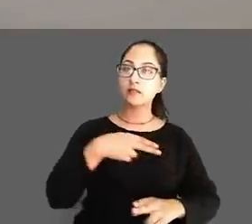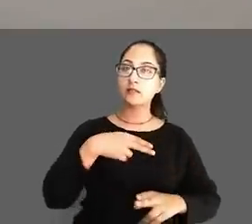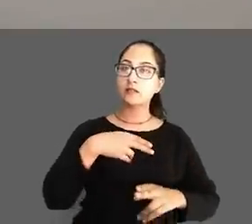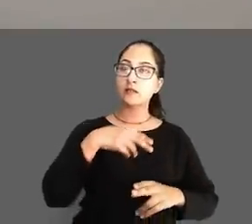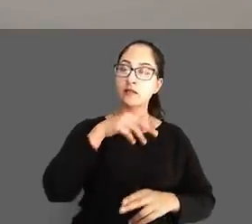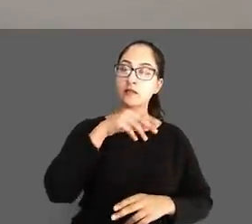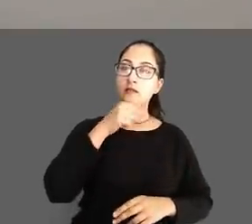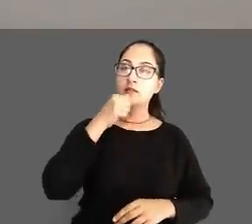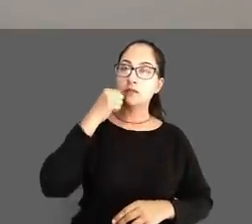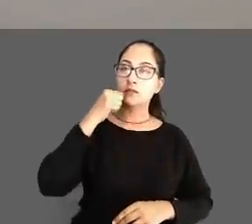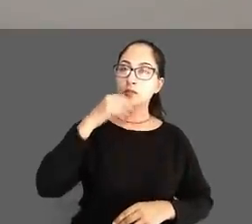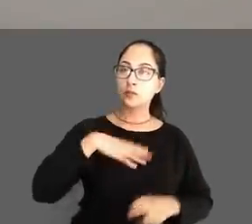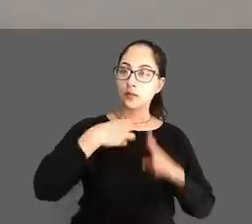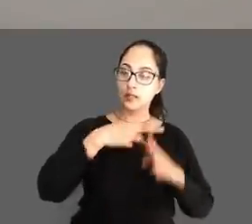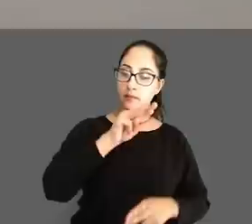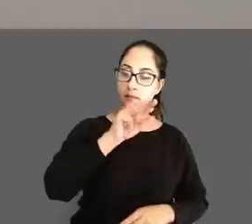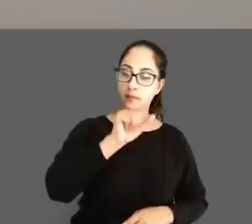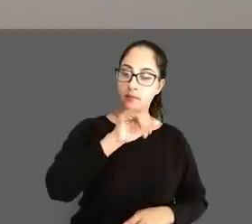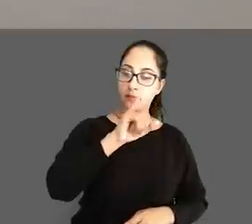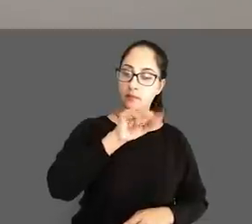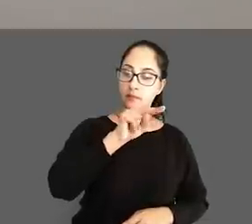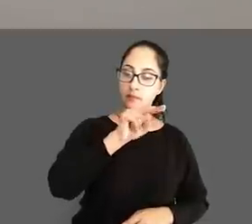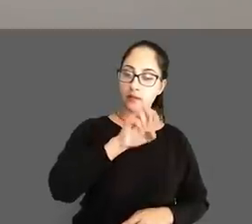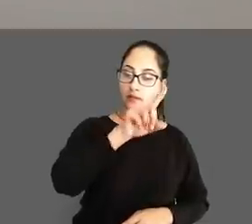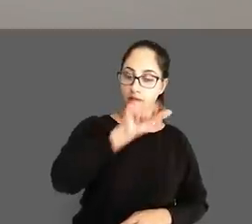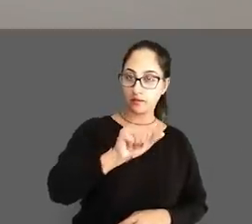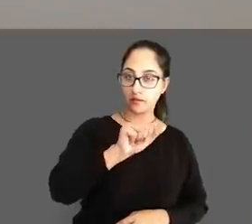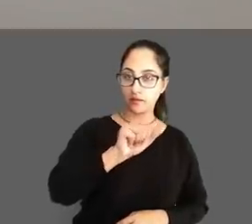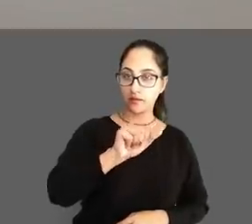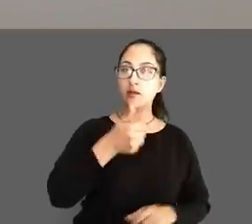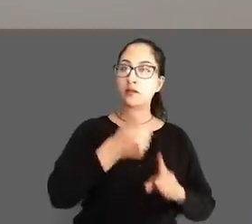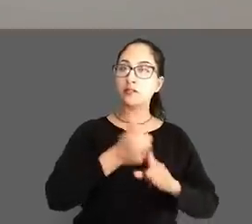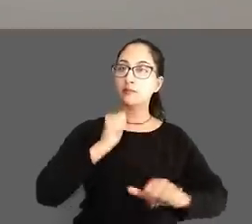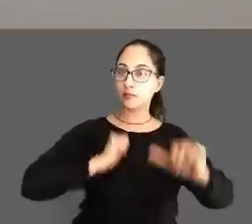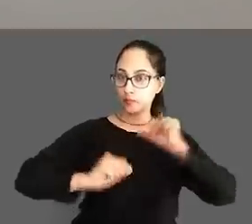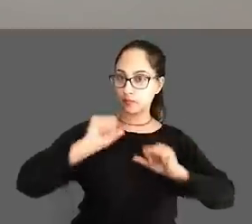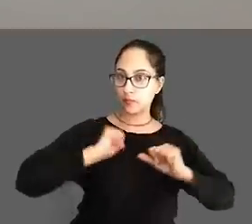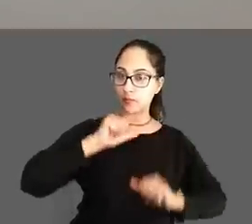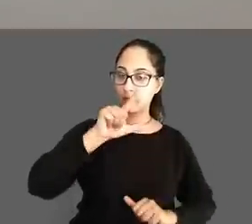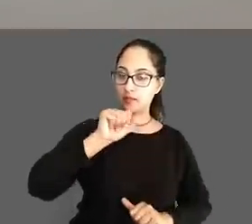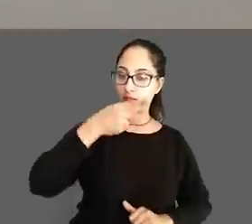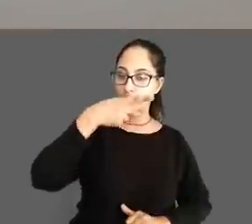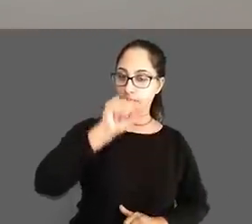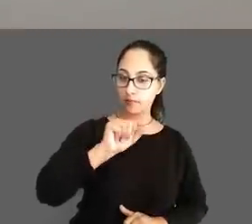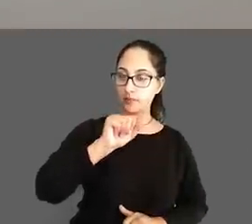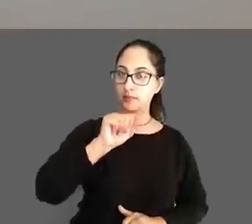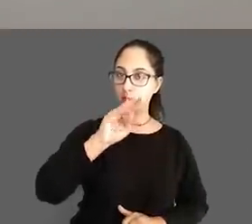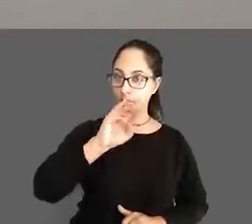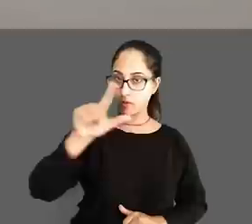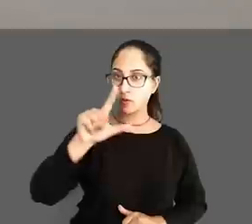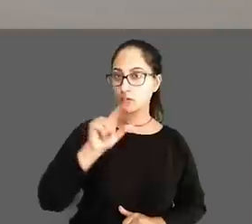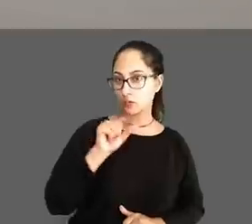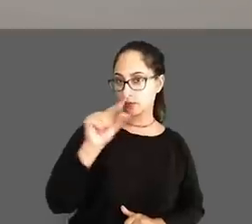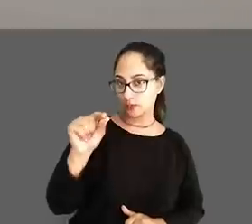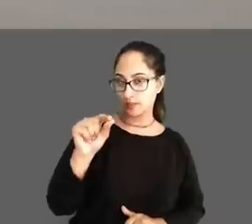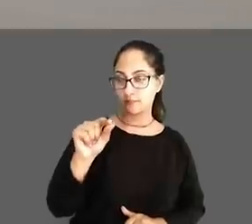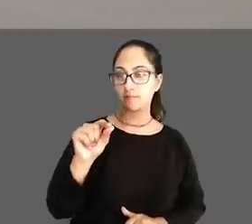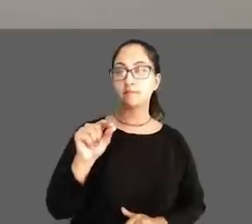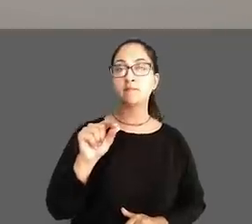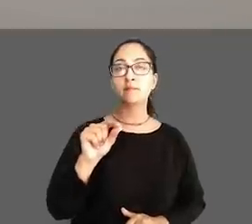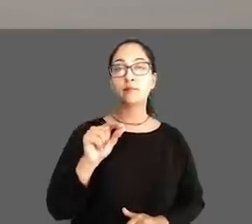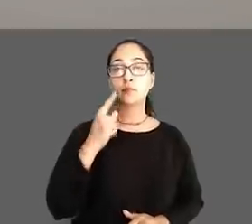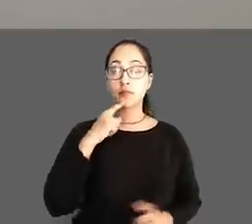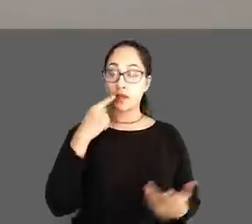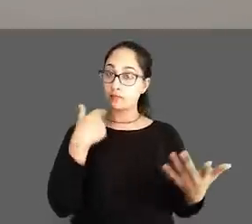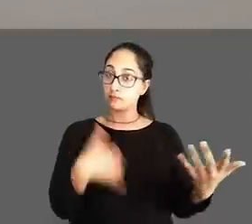piece called Zayur by Maneli Jamal, who performed at the Aga Khan Museum Lapis Ball in September 2020. You will see how his